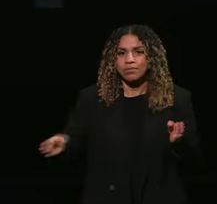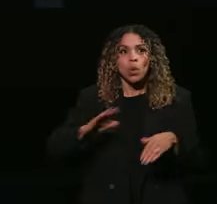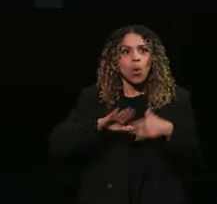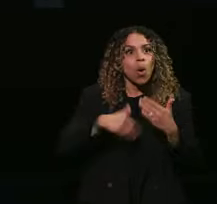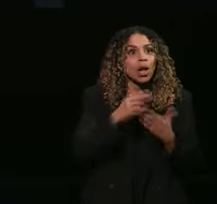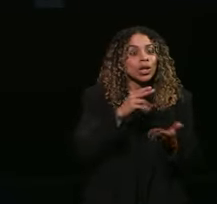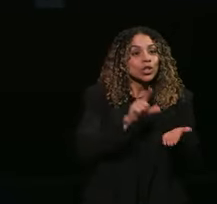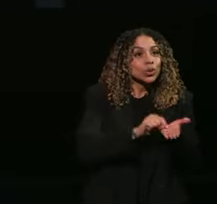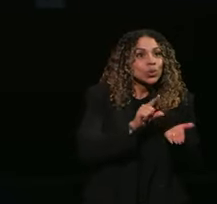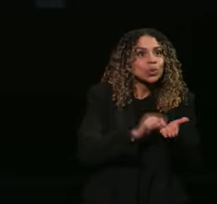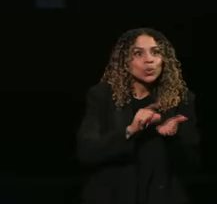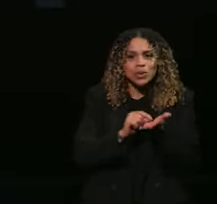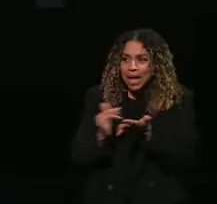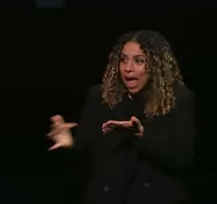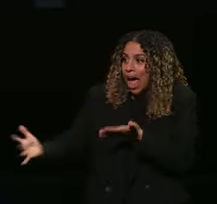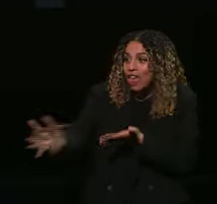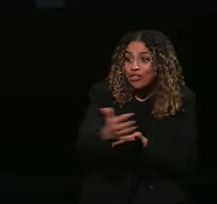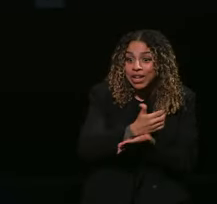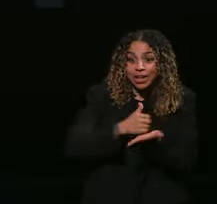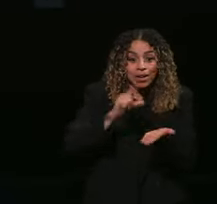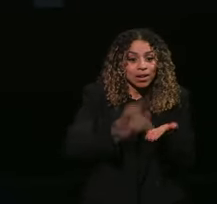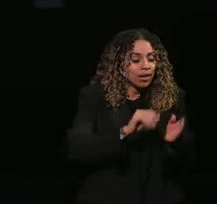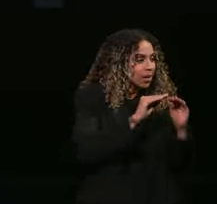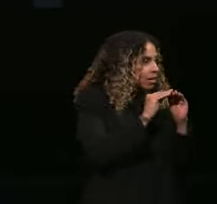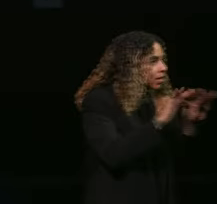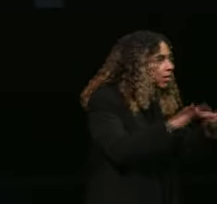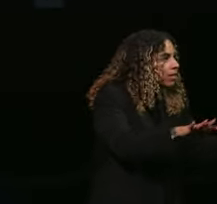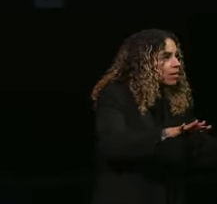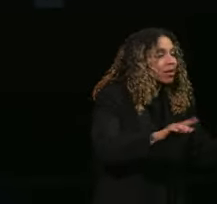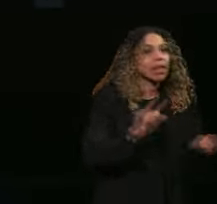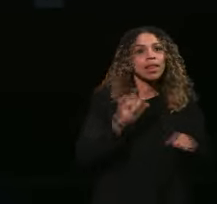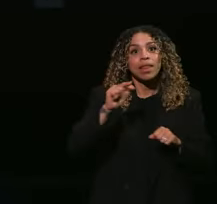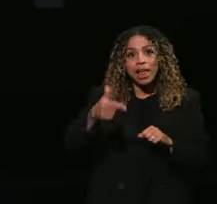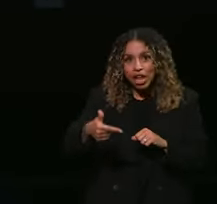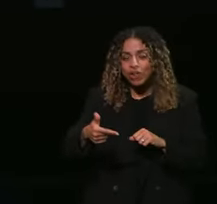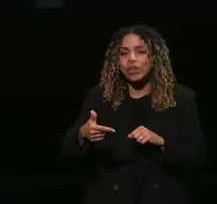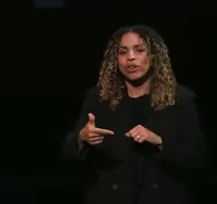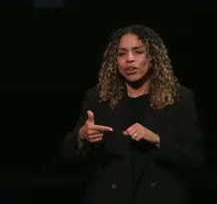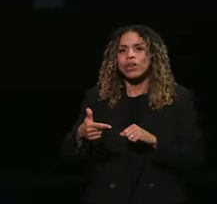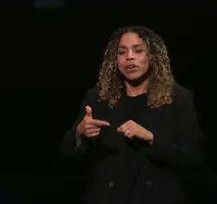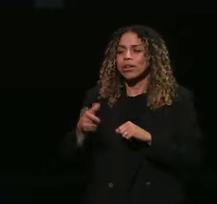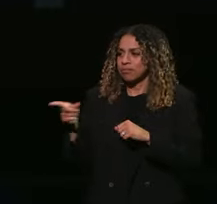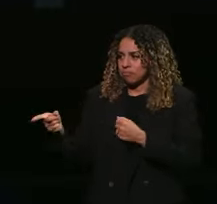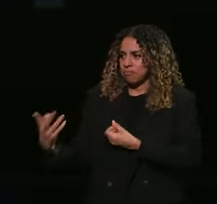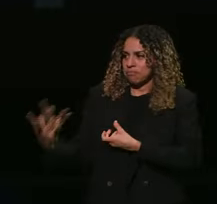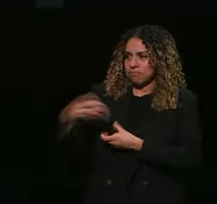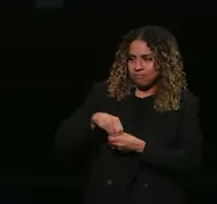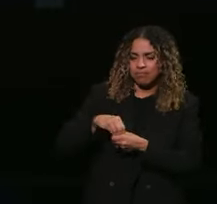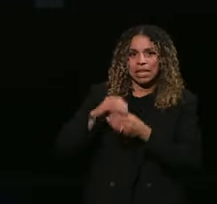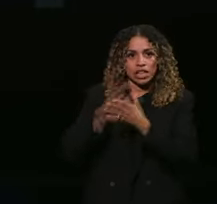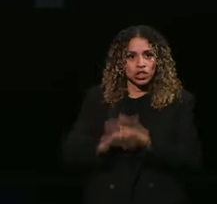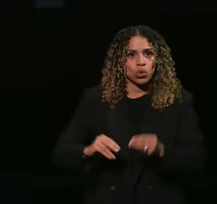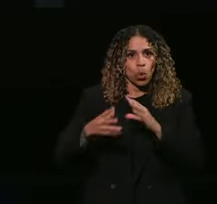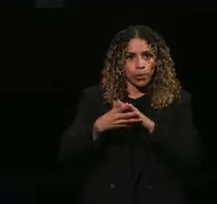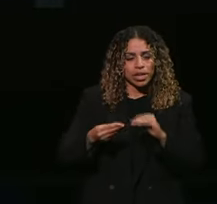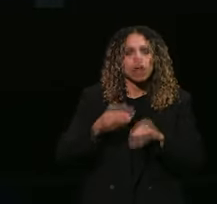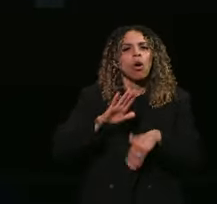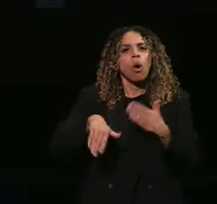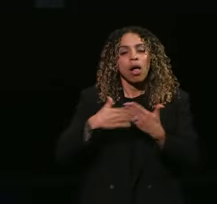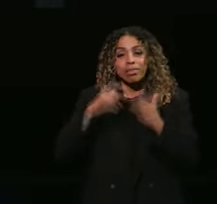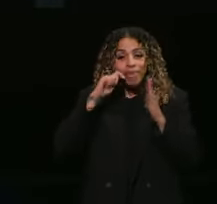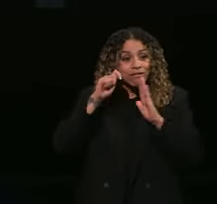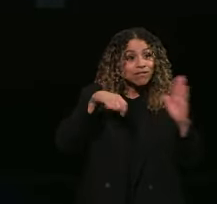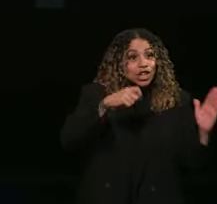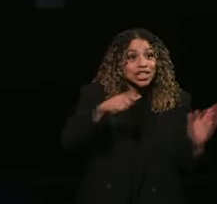when they become a part of the narrative, and the footage that they had gathered was